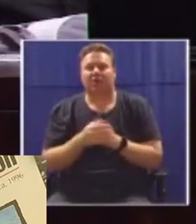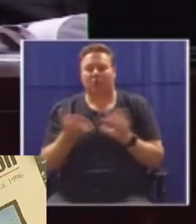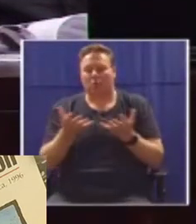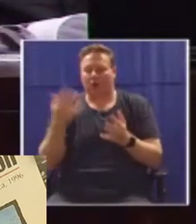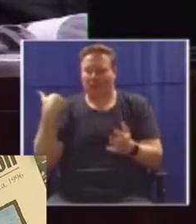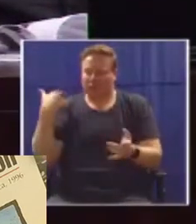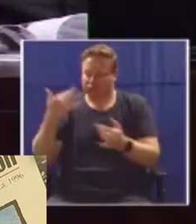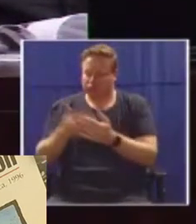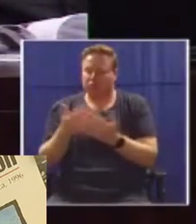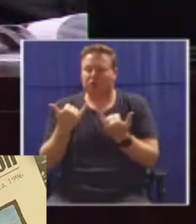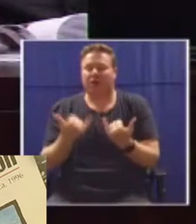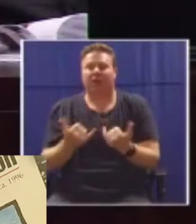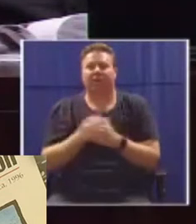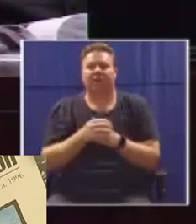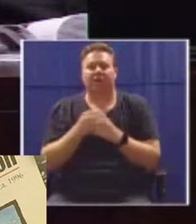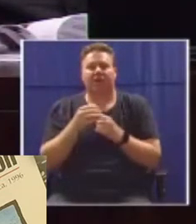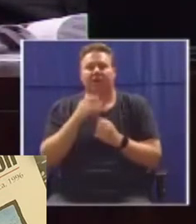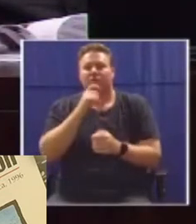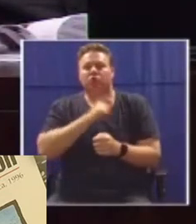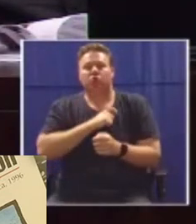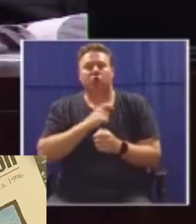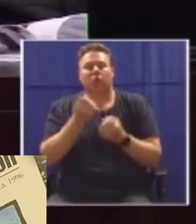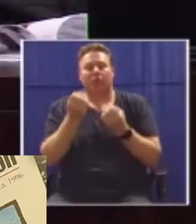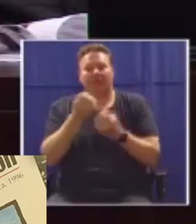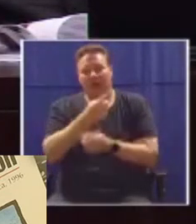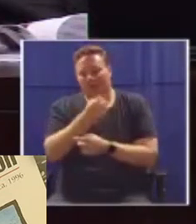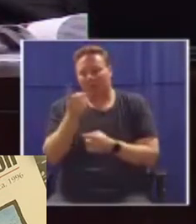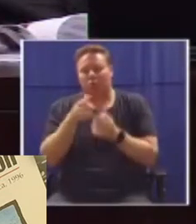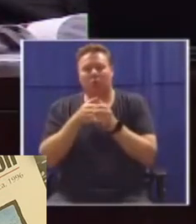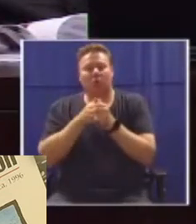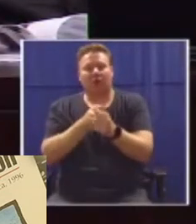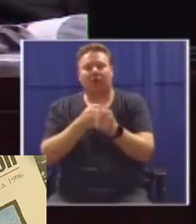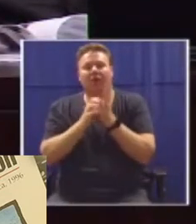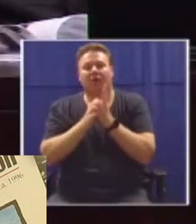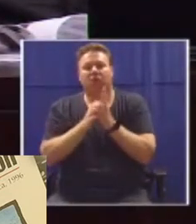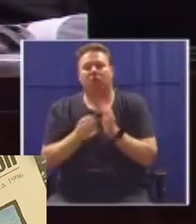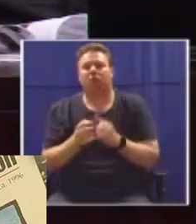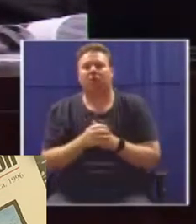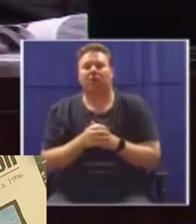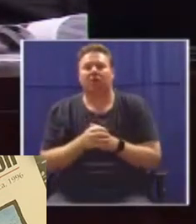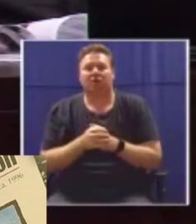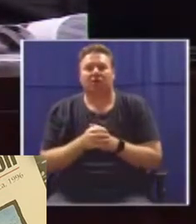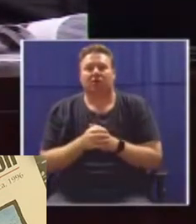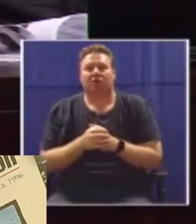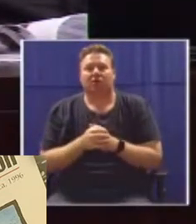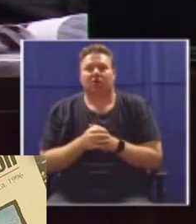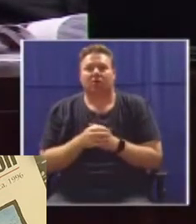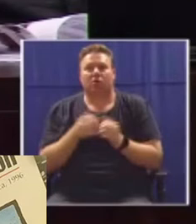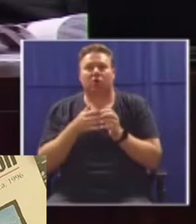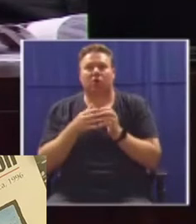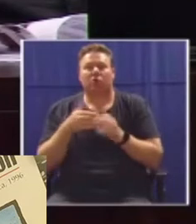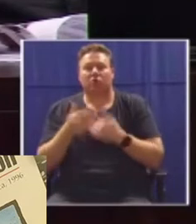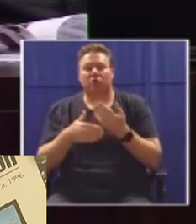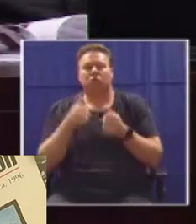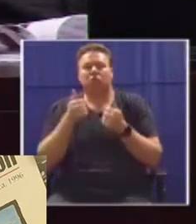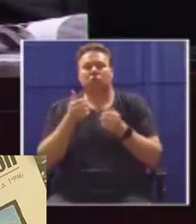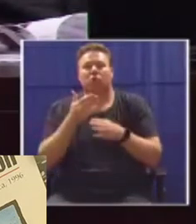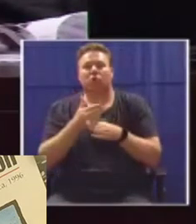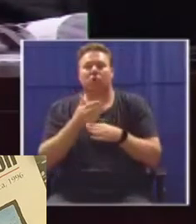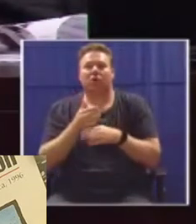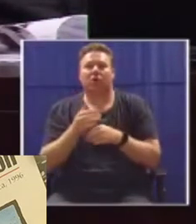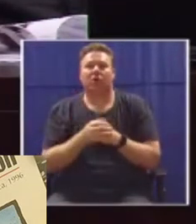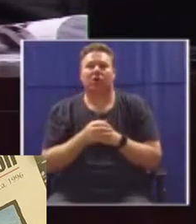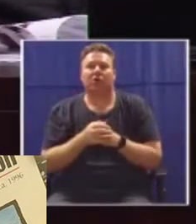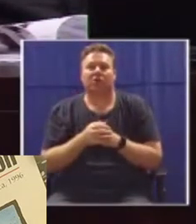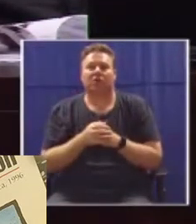today. In fact, many of you are leading by example. I want to say, continue with that good work,